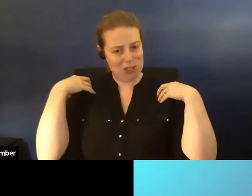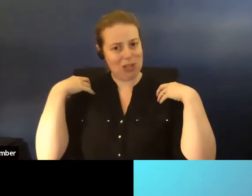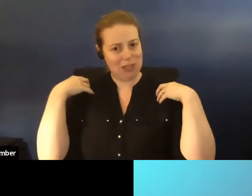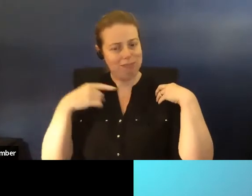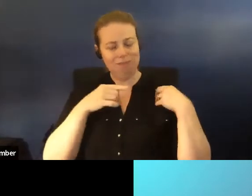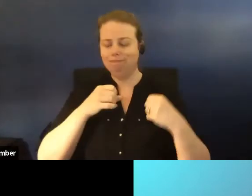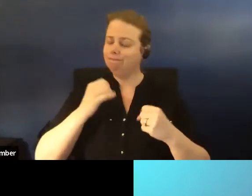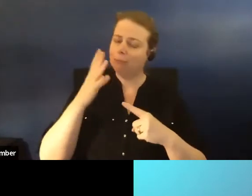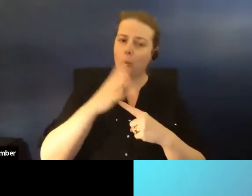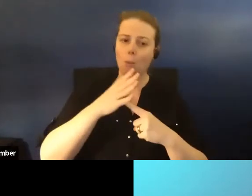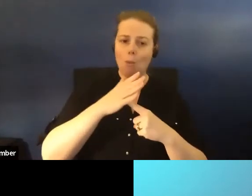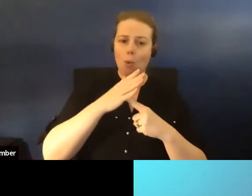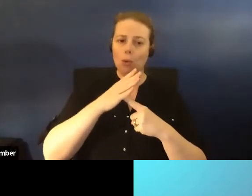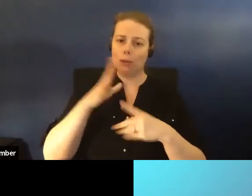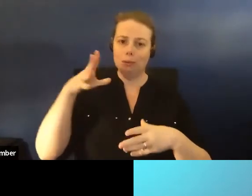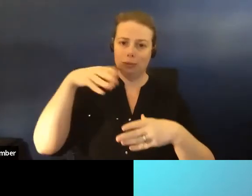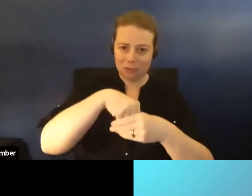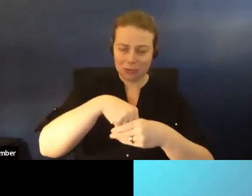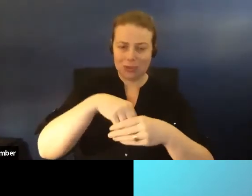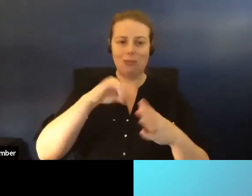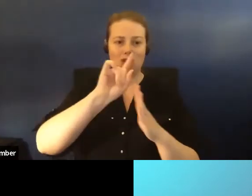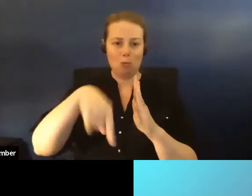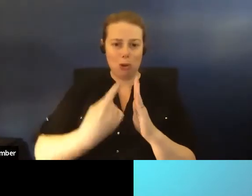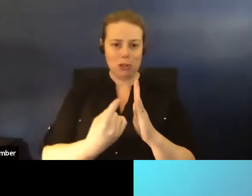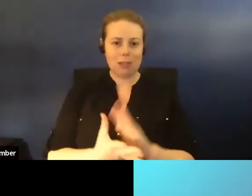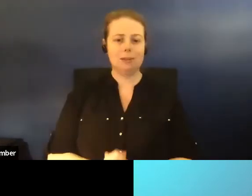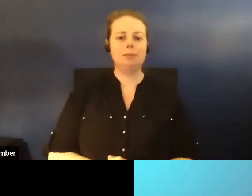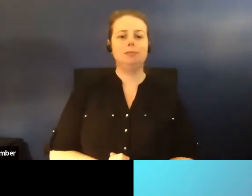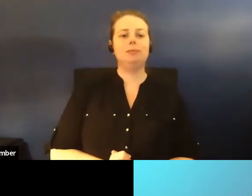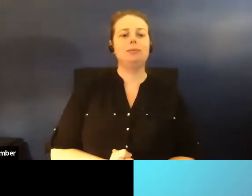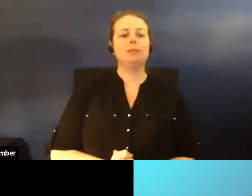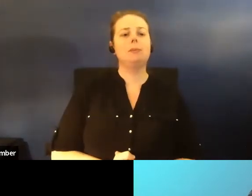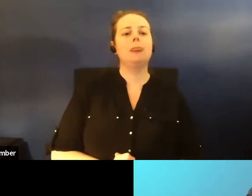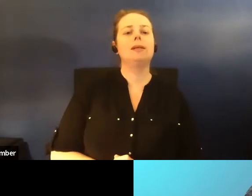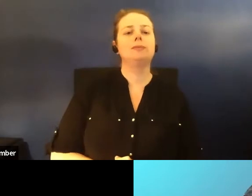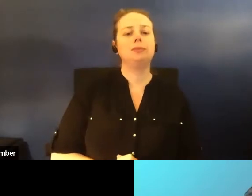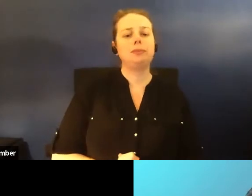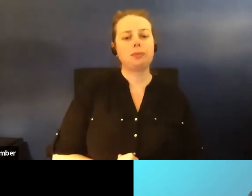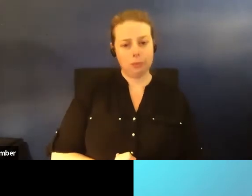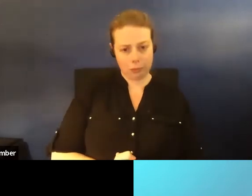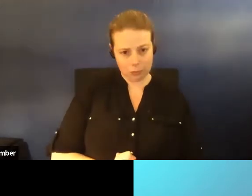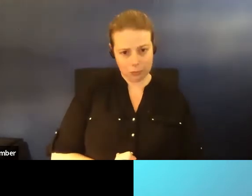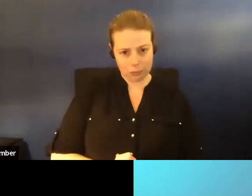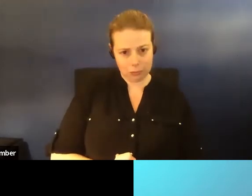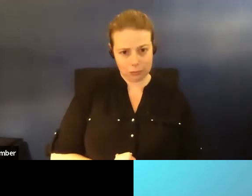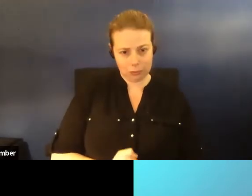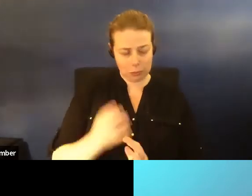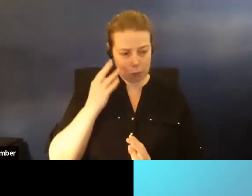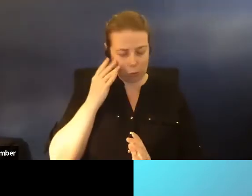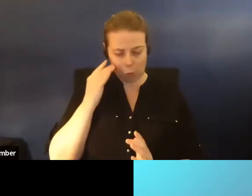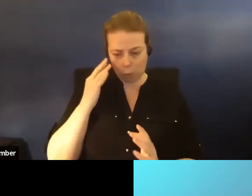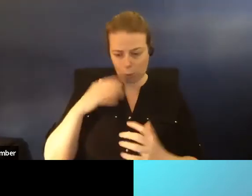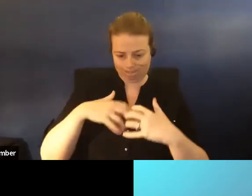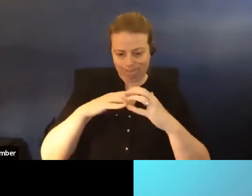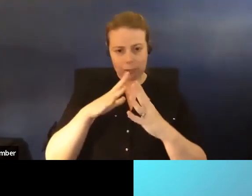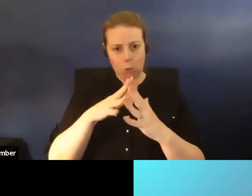this part of our project. When we were looking at this, we really boiled all of what Rosemary was talking about down to three